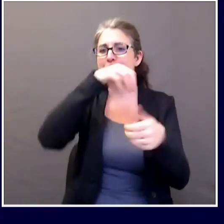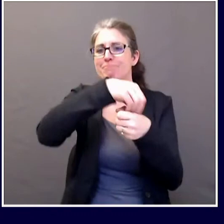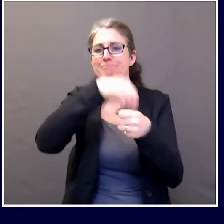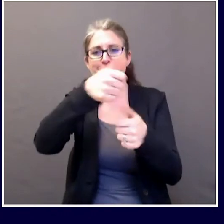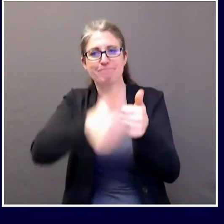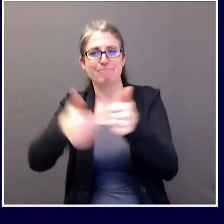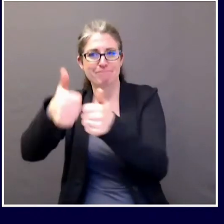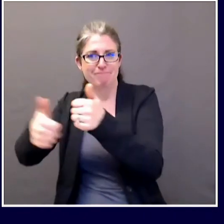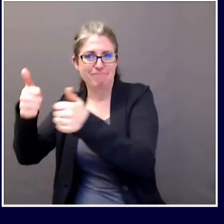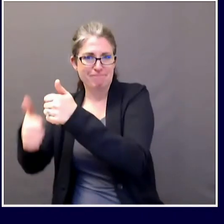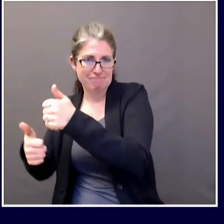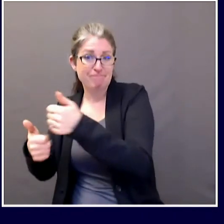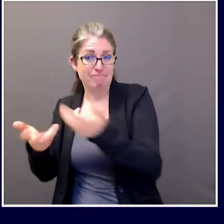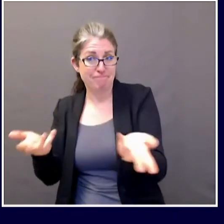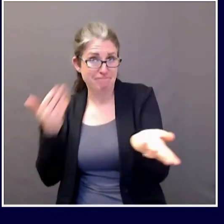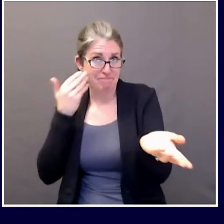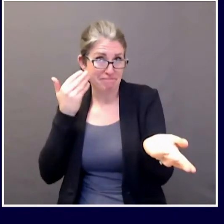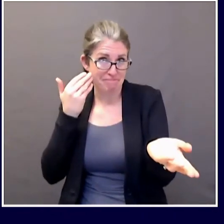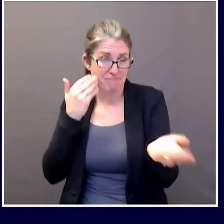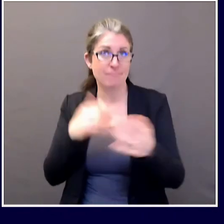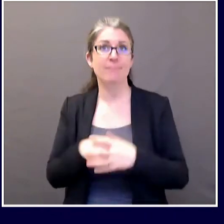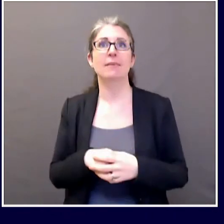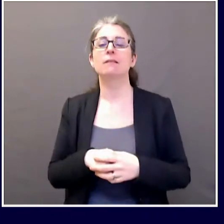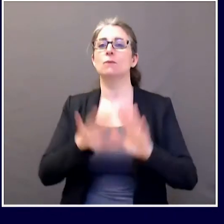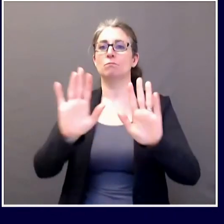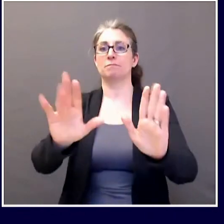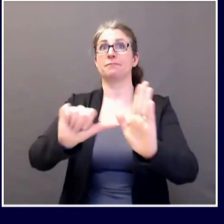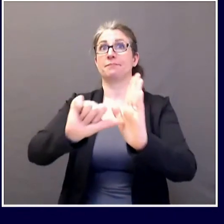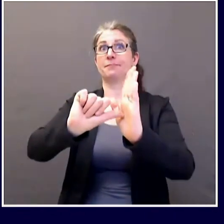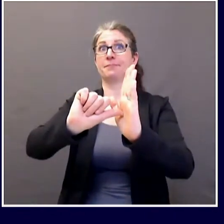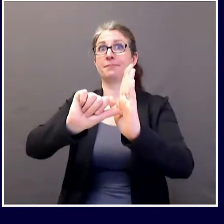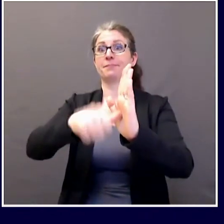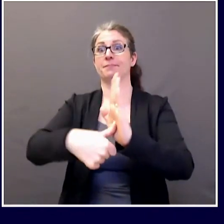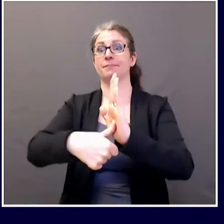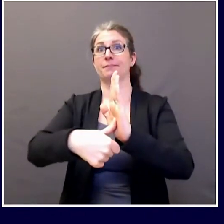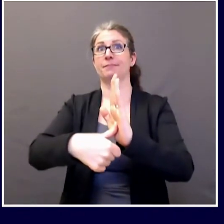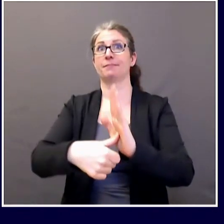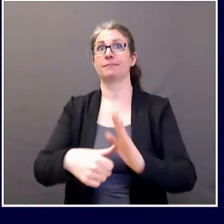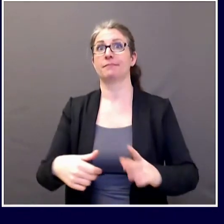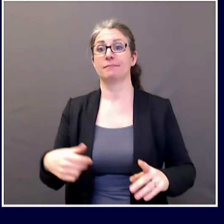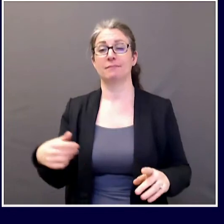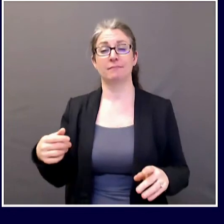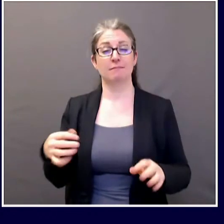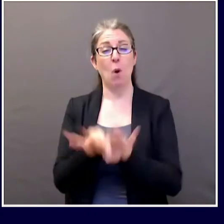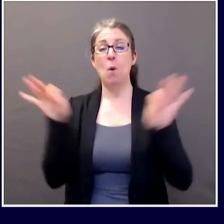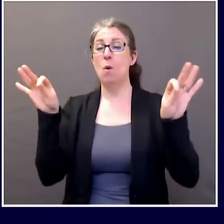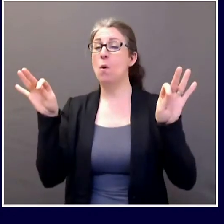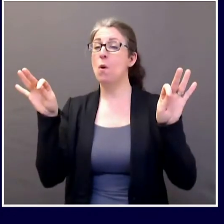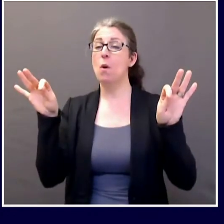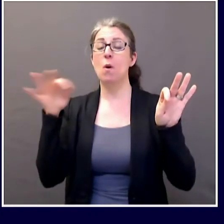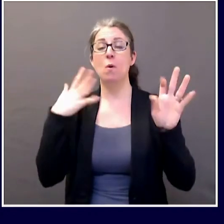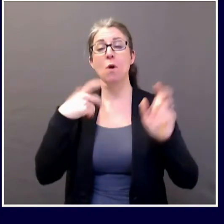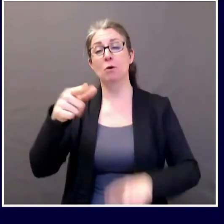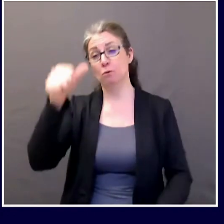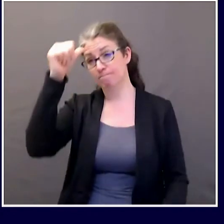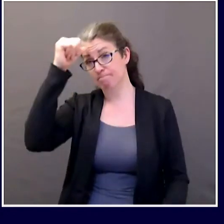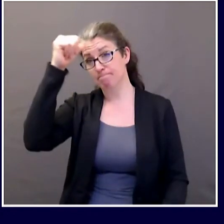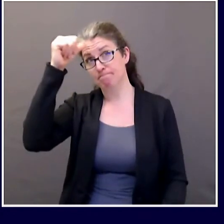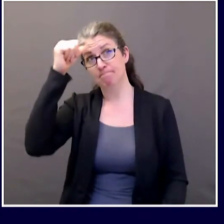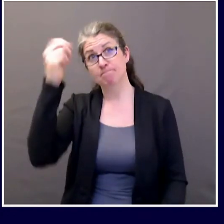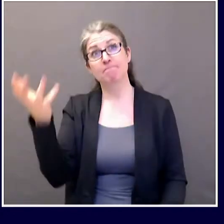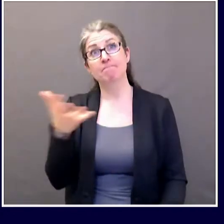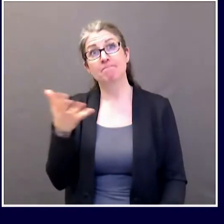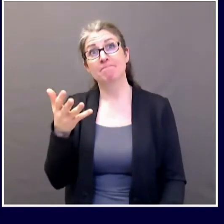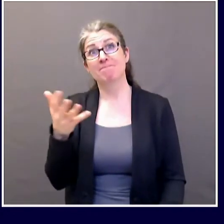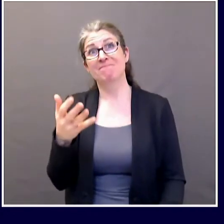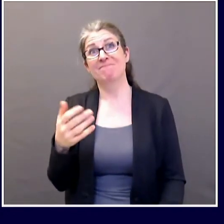And in the midst of a pandemic, with now over 500,000 people across the United States who have died, and untold numbers of people who have